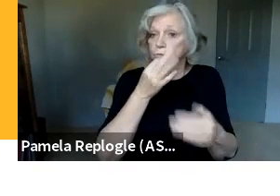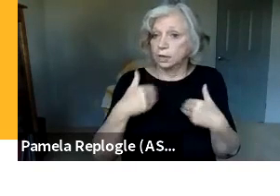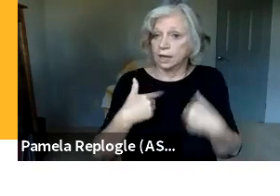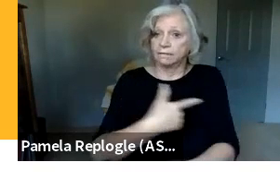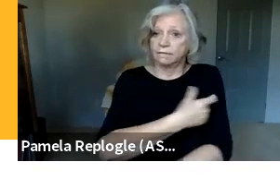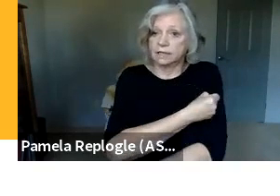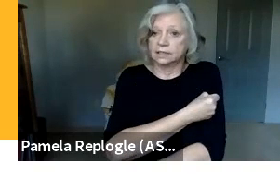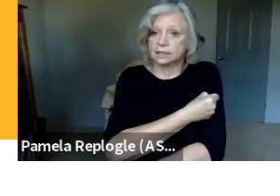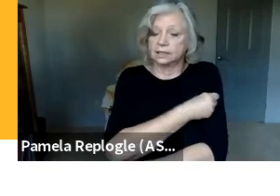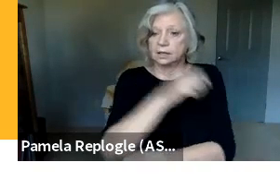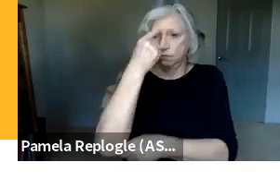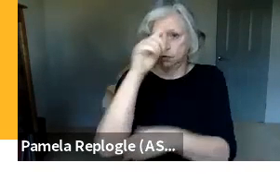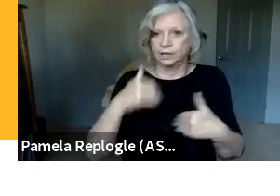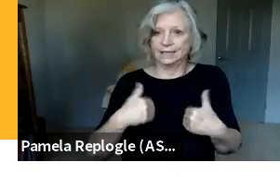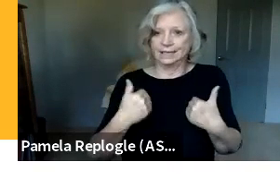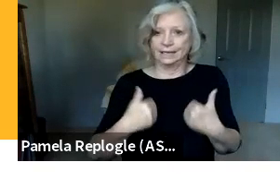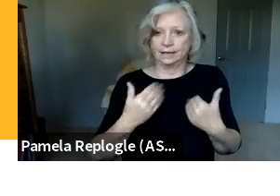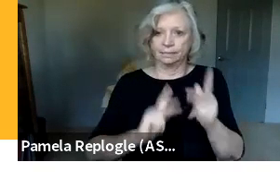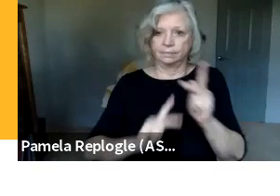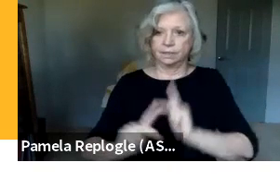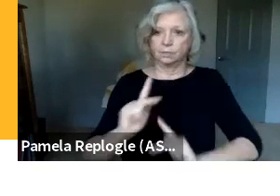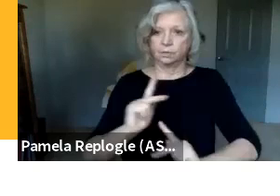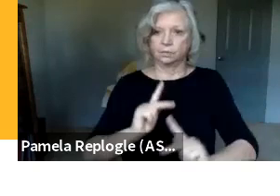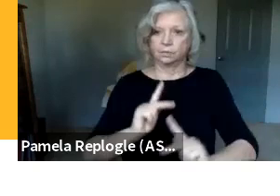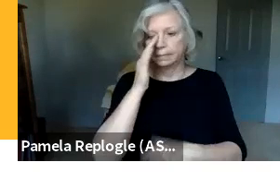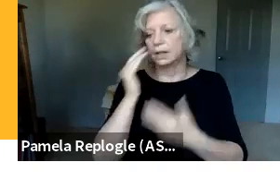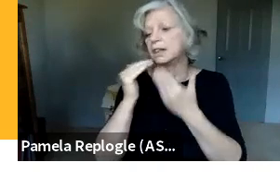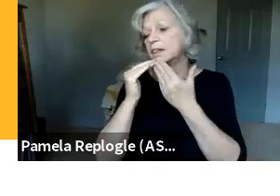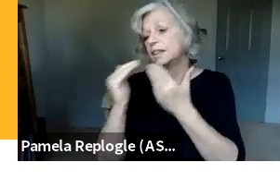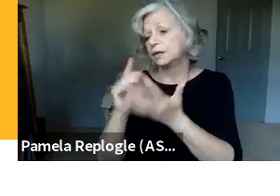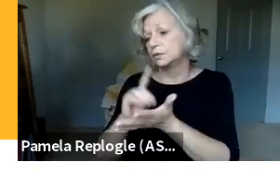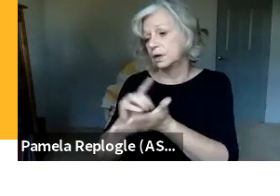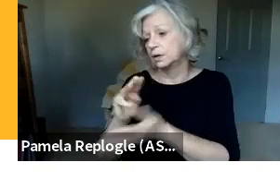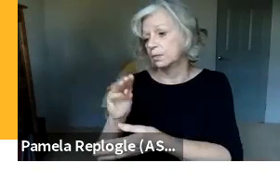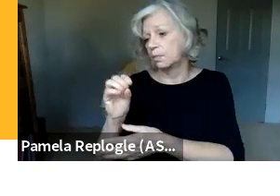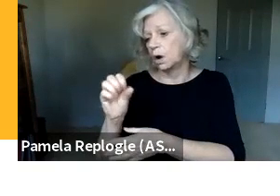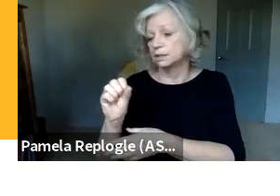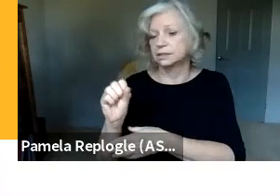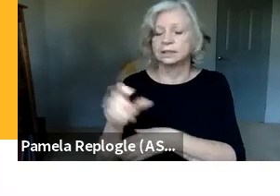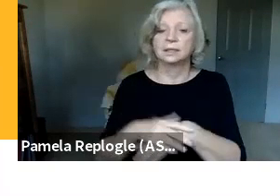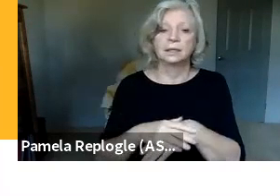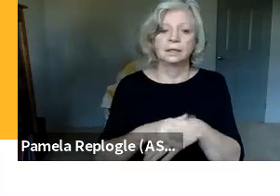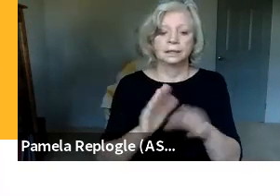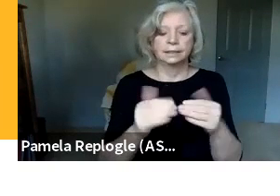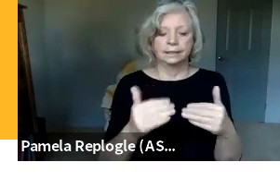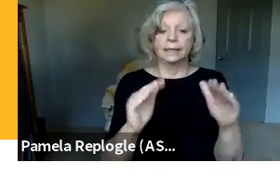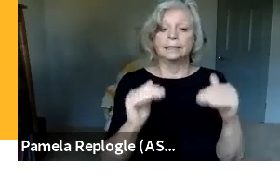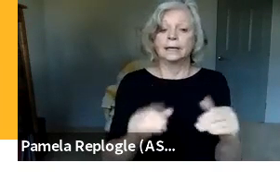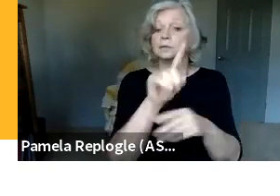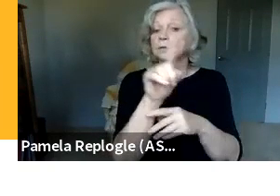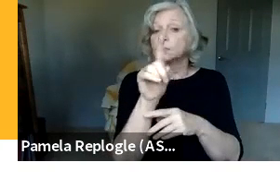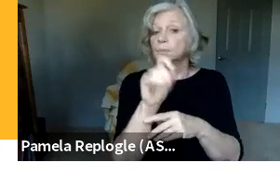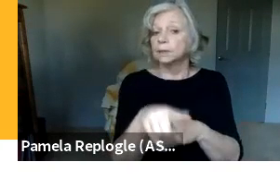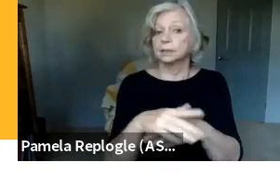for younger people. Thank you. Next question is, will